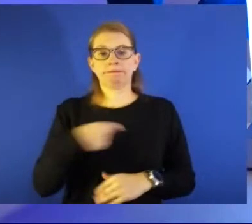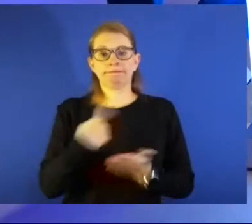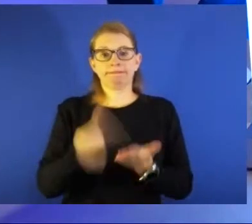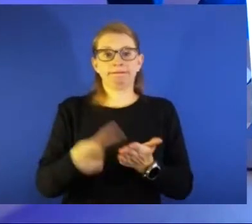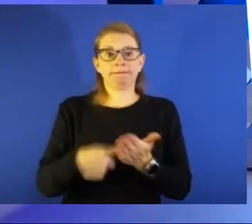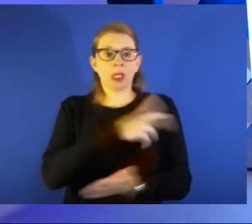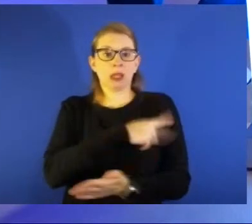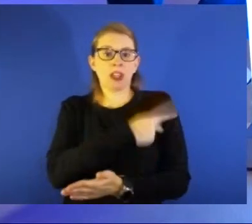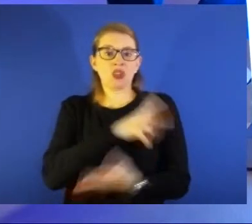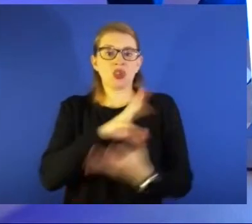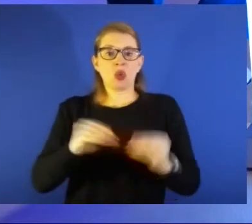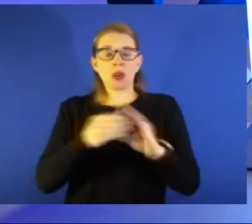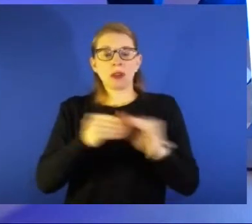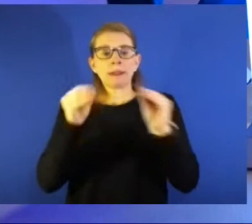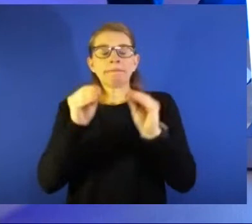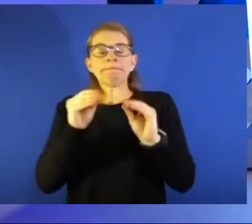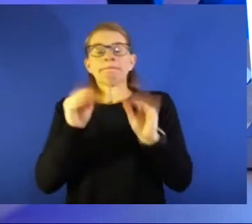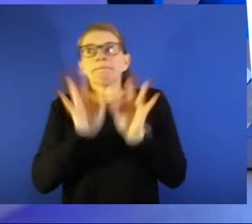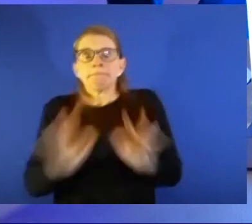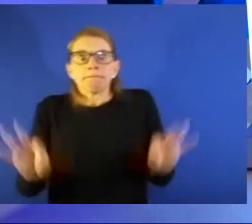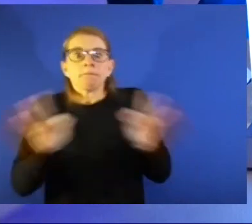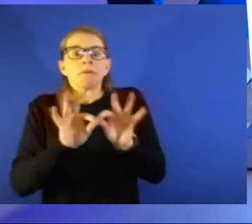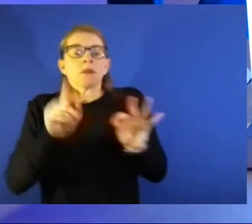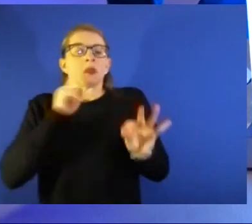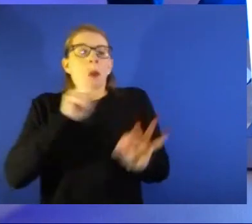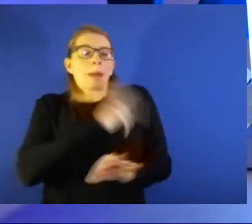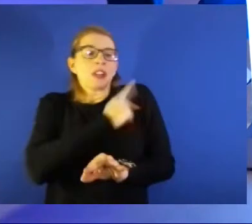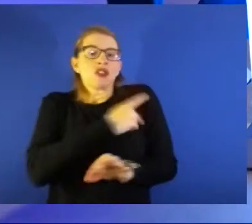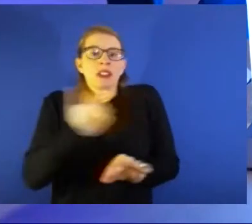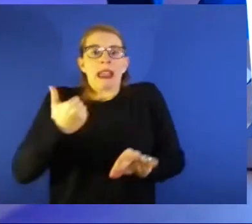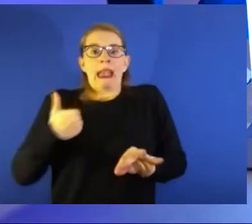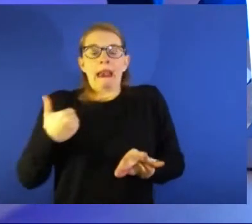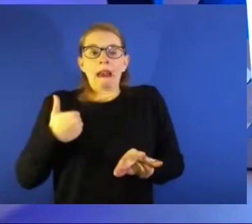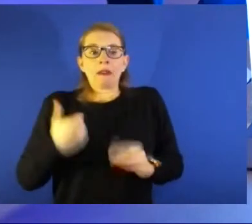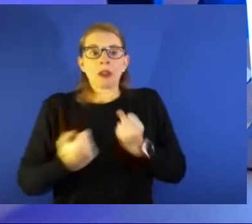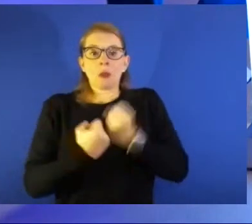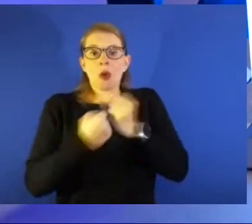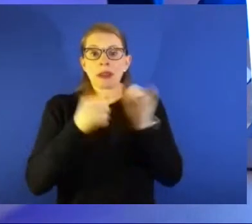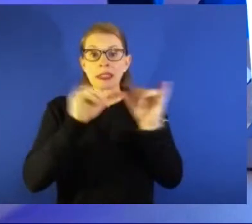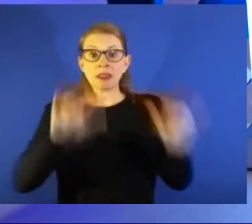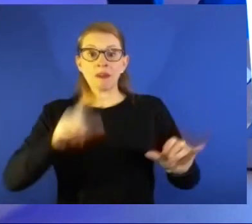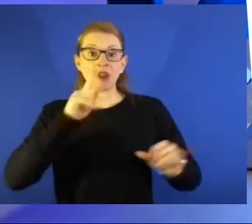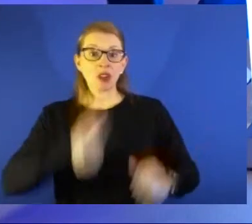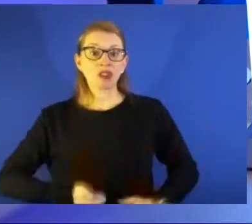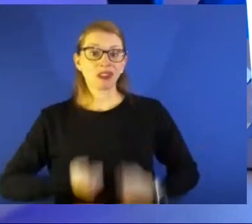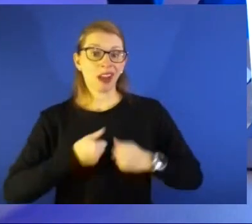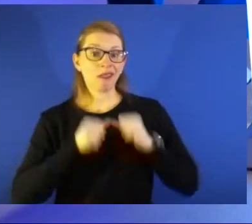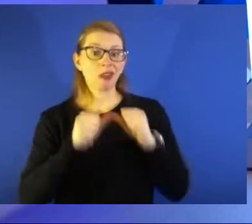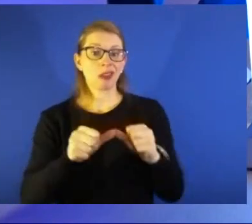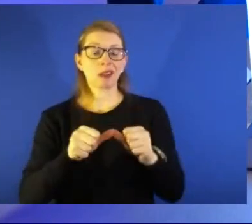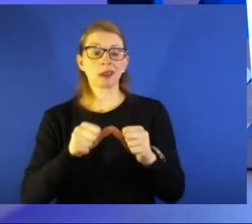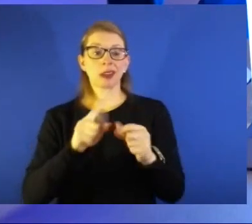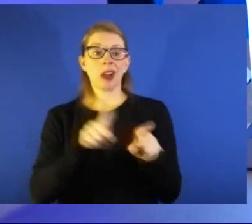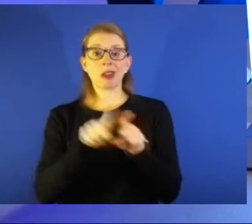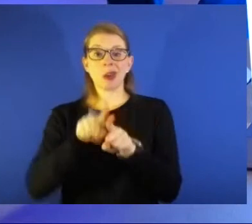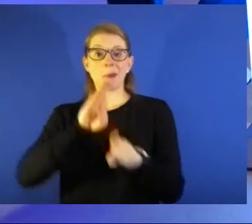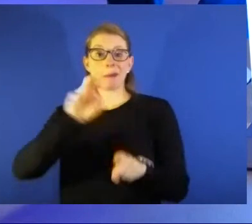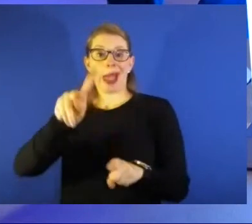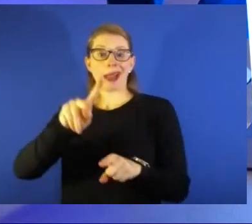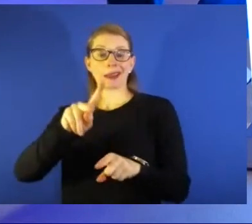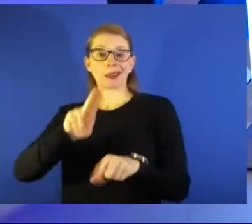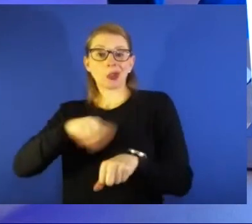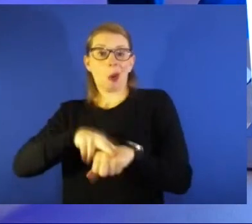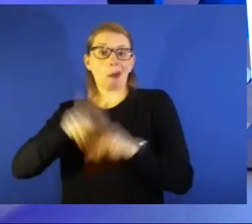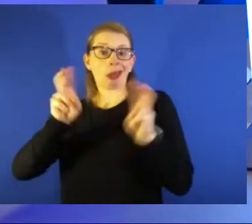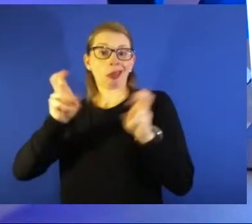so crucial to patients to have a support system for their survival and getting back to life. And we don't realize how much it's crucial for you Oh all.